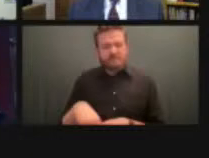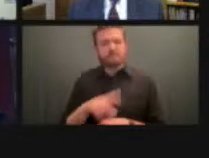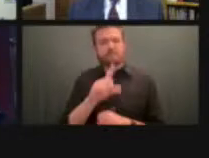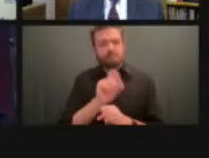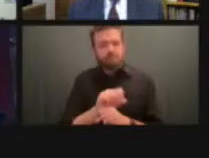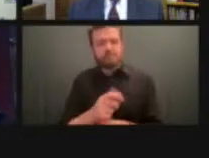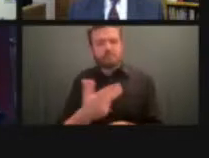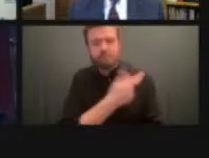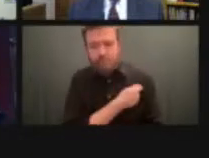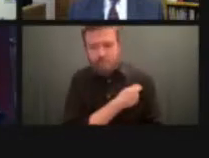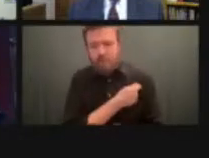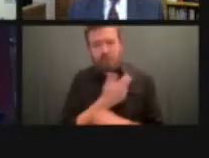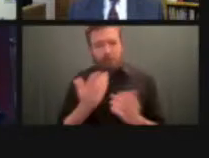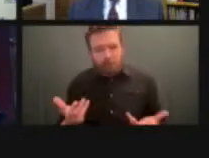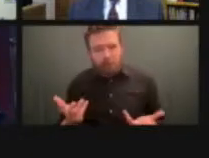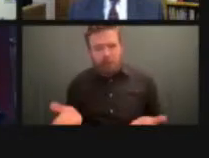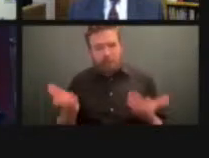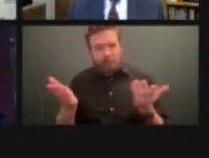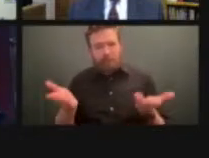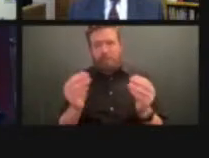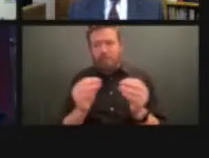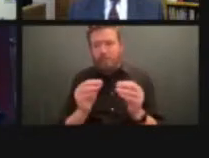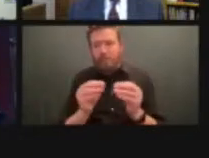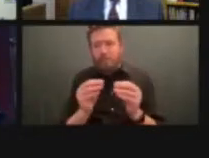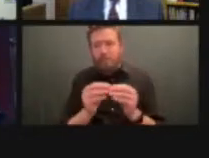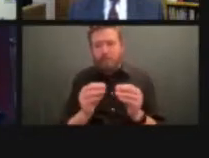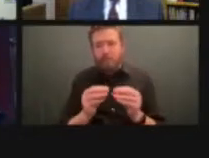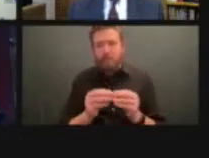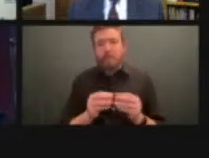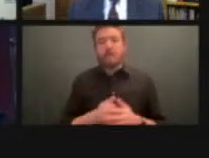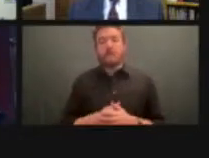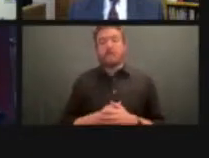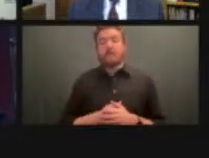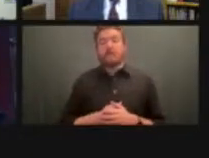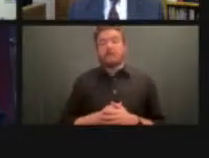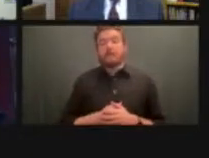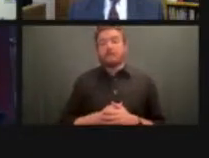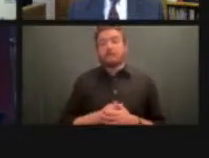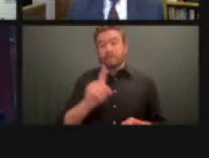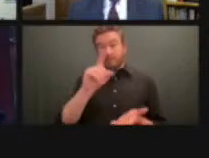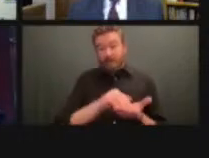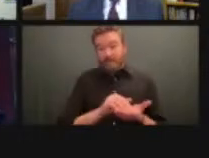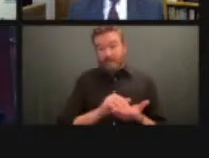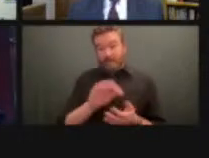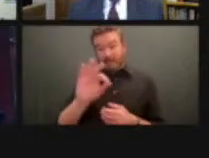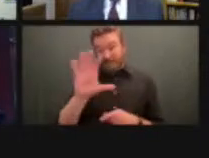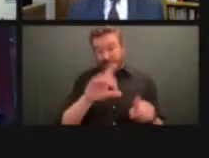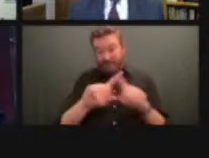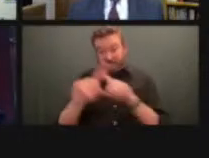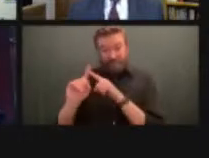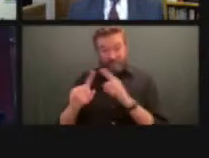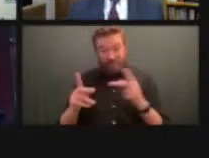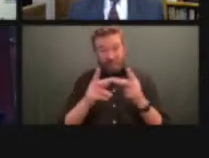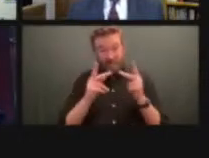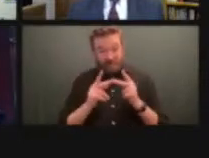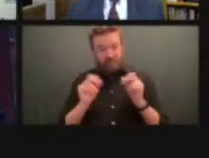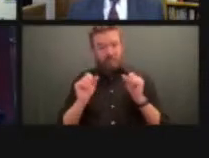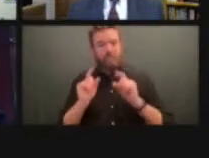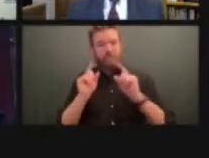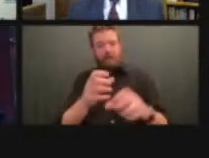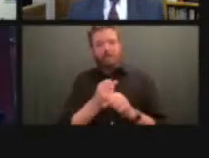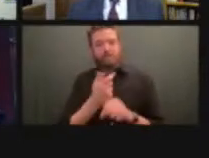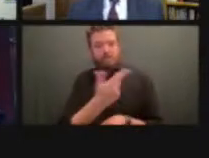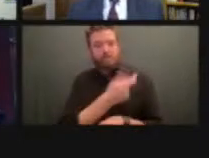New Jersey administering vaccines. And again, we have made it easy. Go to covid19.nj.gov and click the